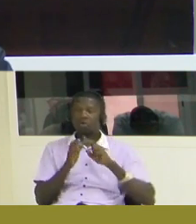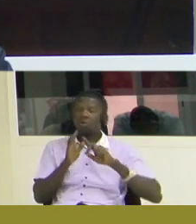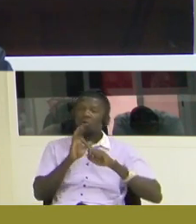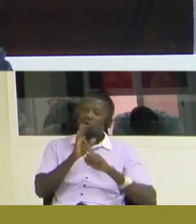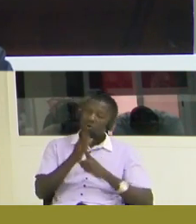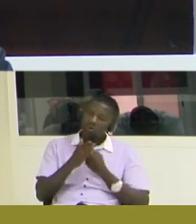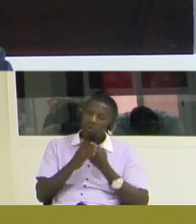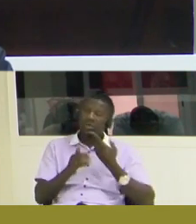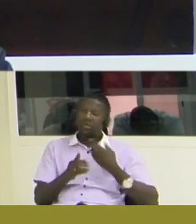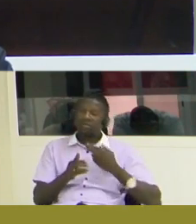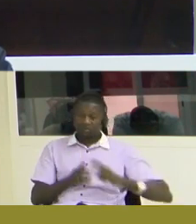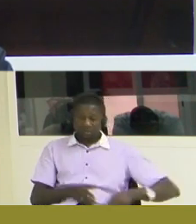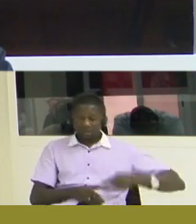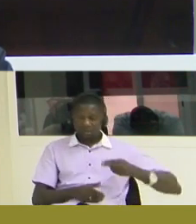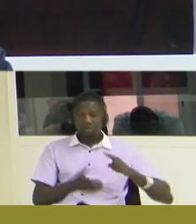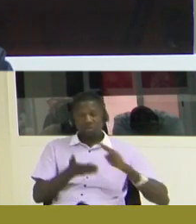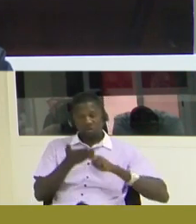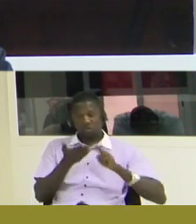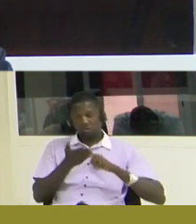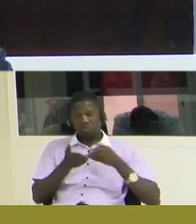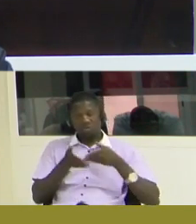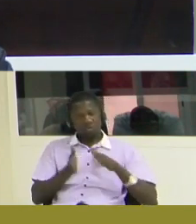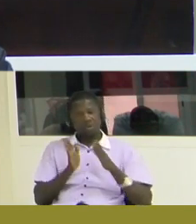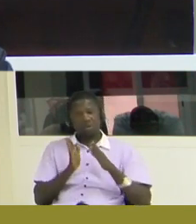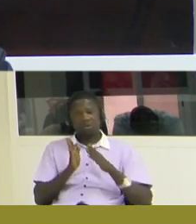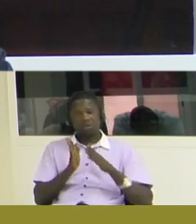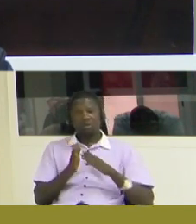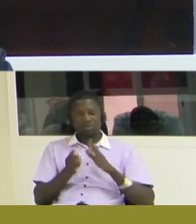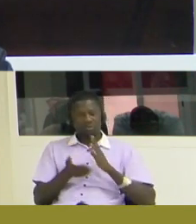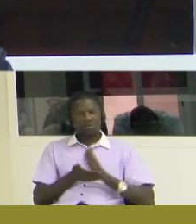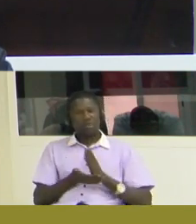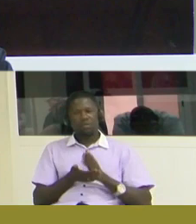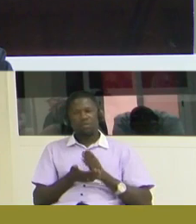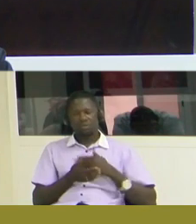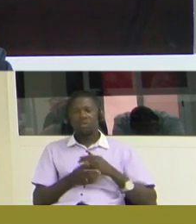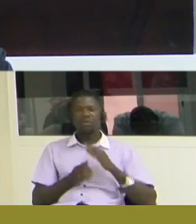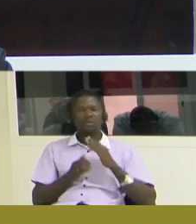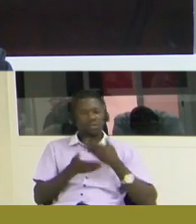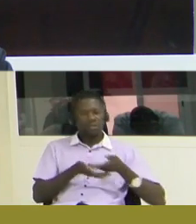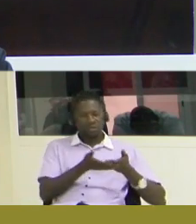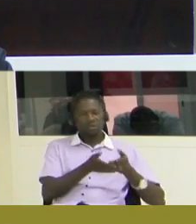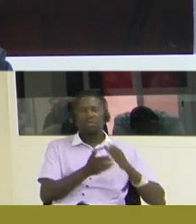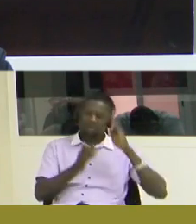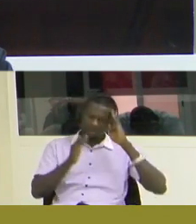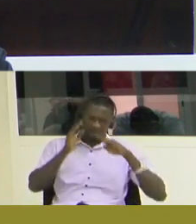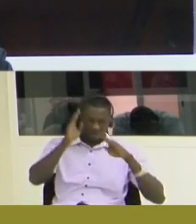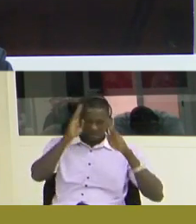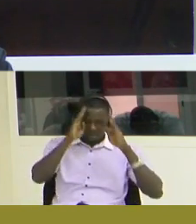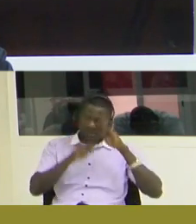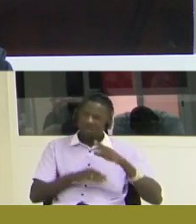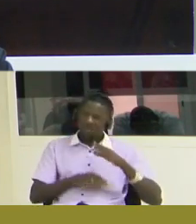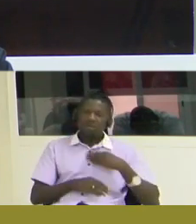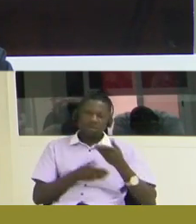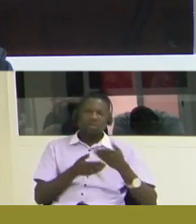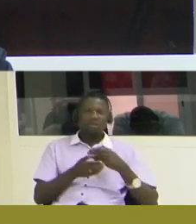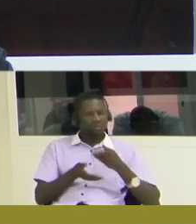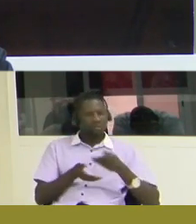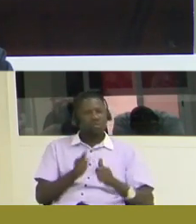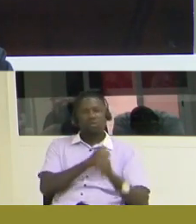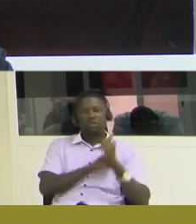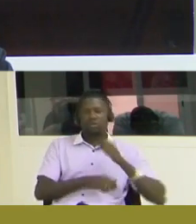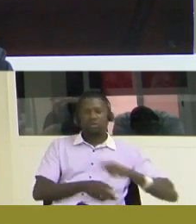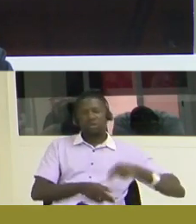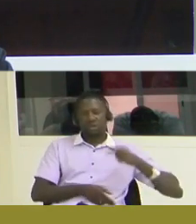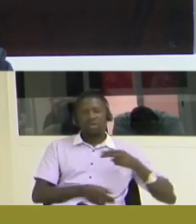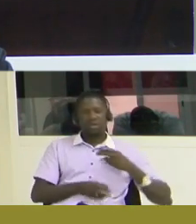I most likely would have apologised to him and returned him his weapon and told Jamie that this is not happening